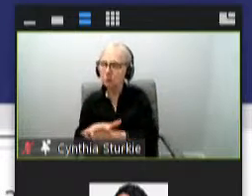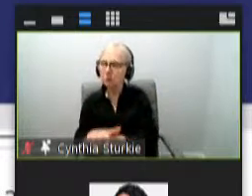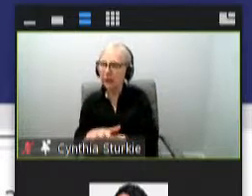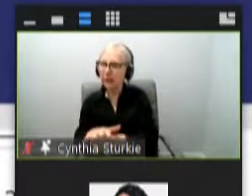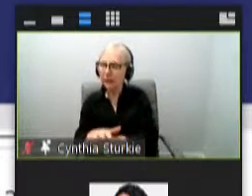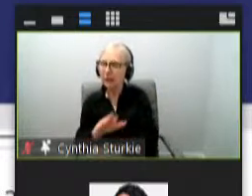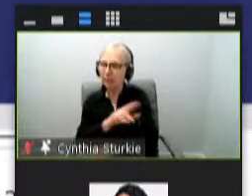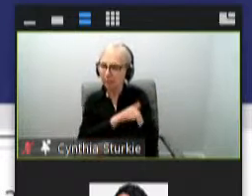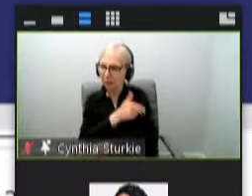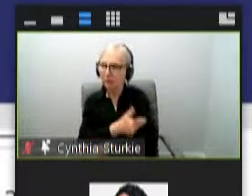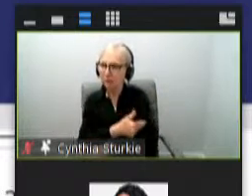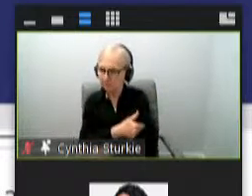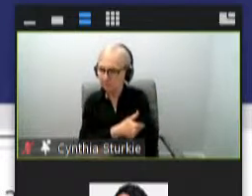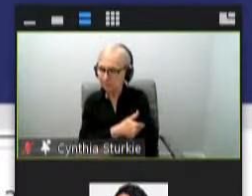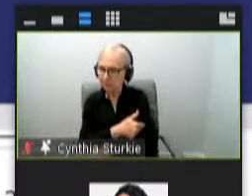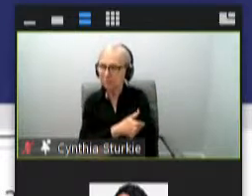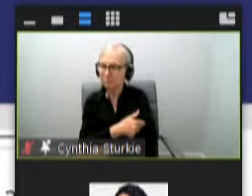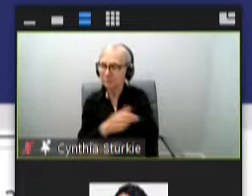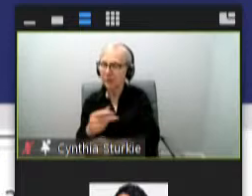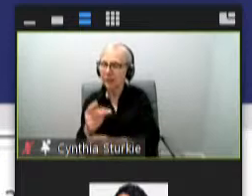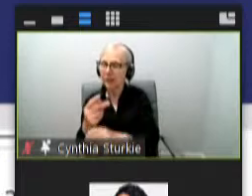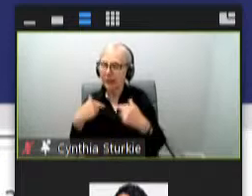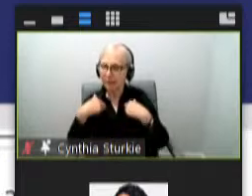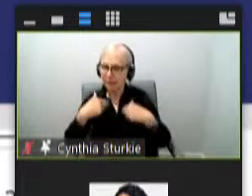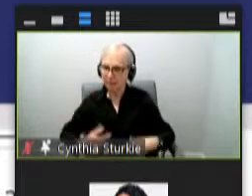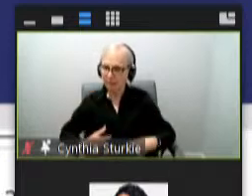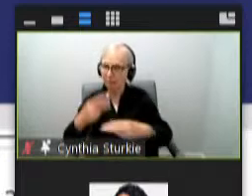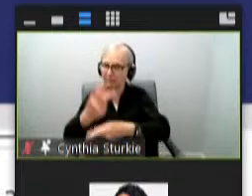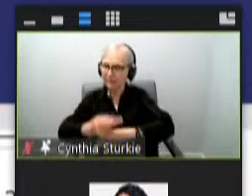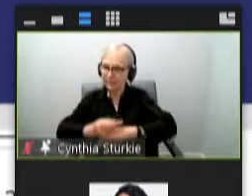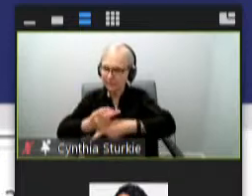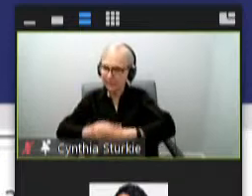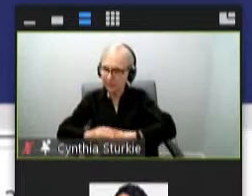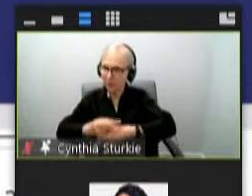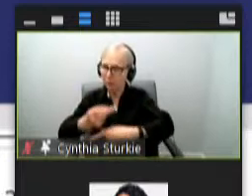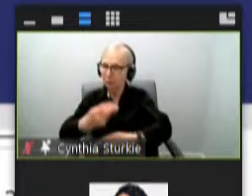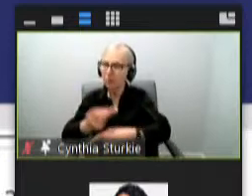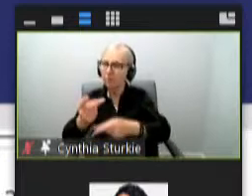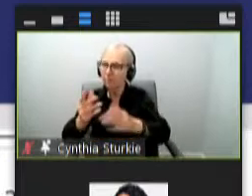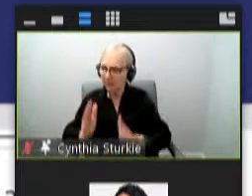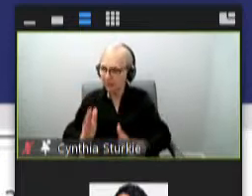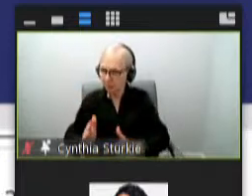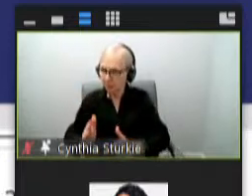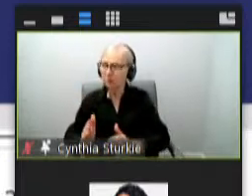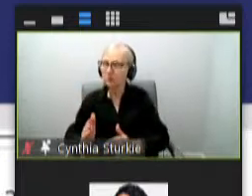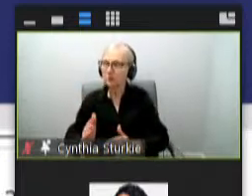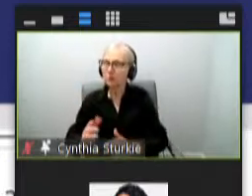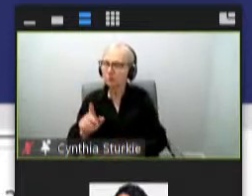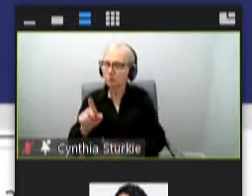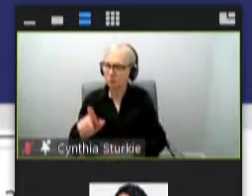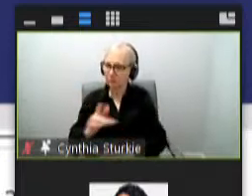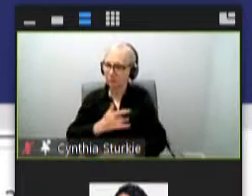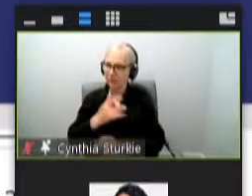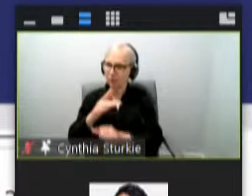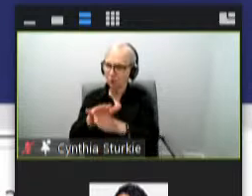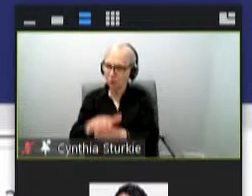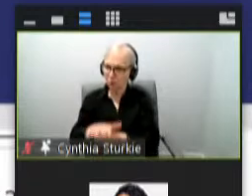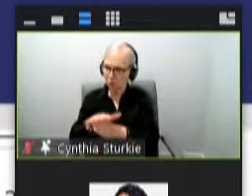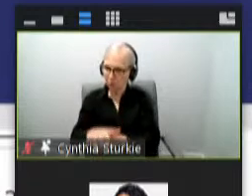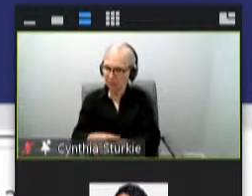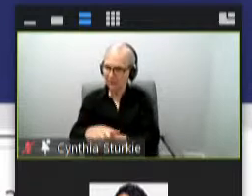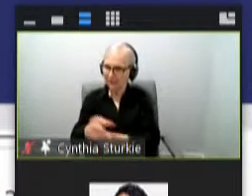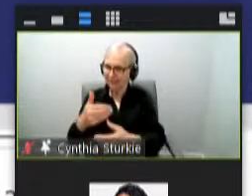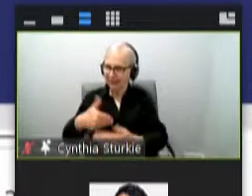make things tighter in our healthcare system, and our healthcare providers and our healthcare facilities could certainly feel some stress in the coming